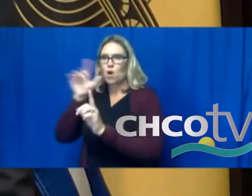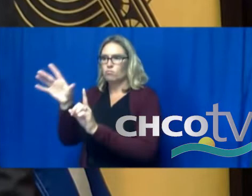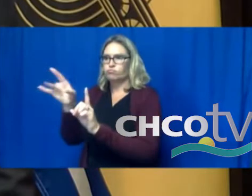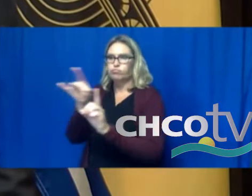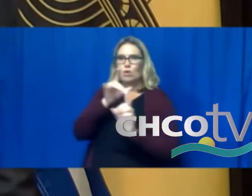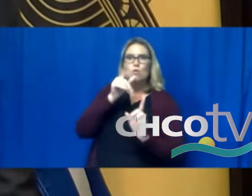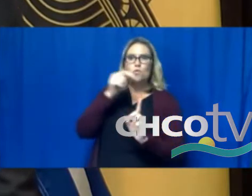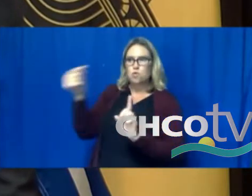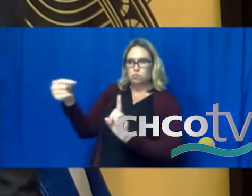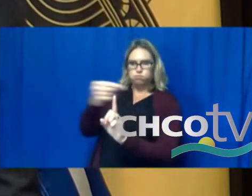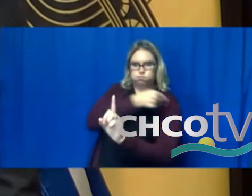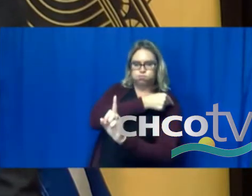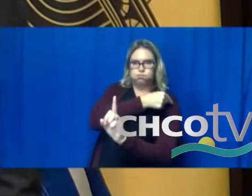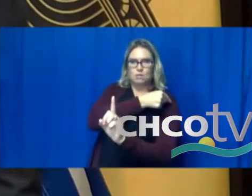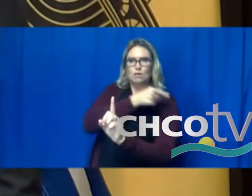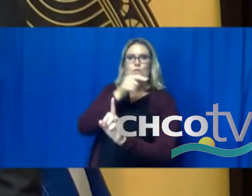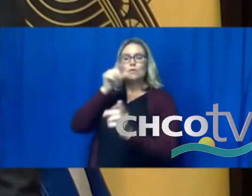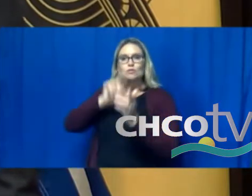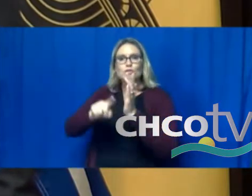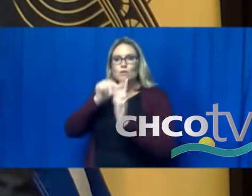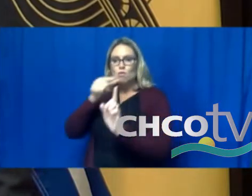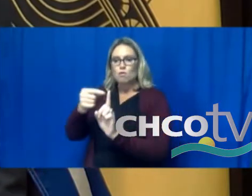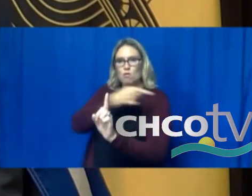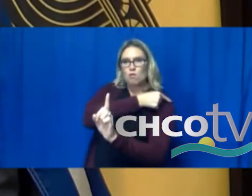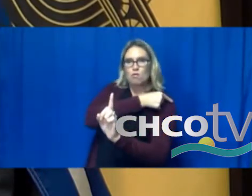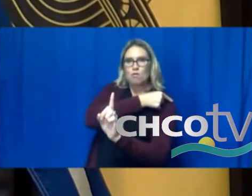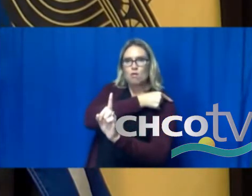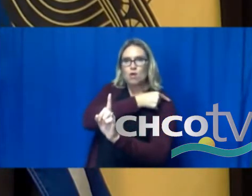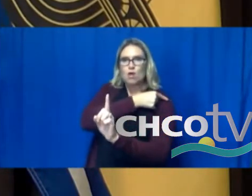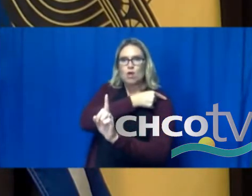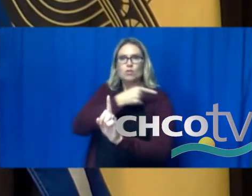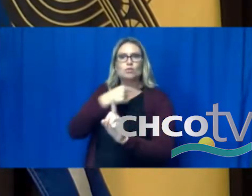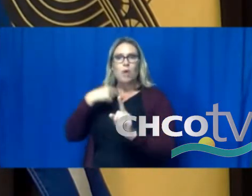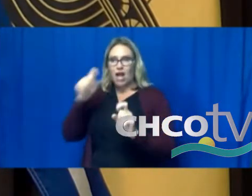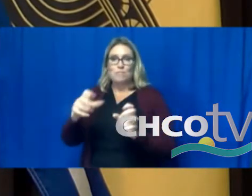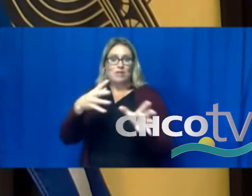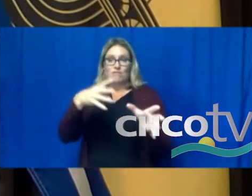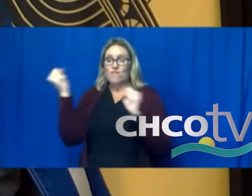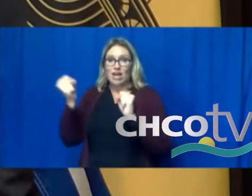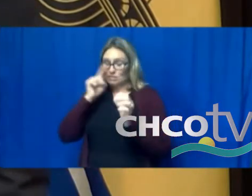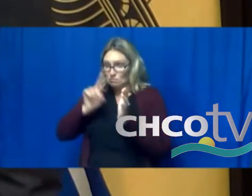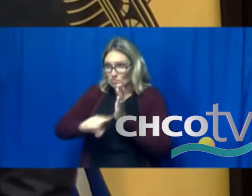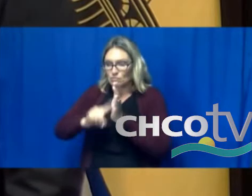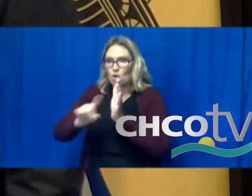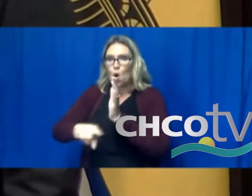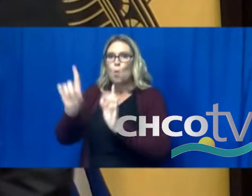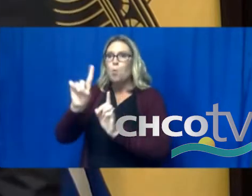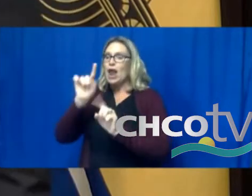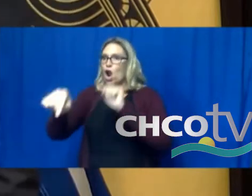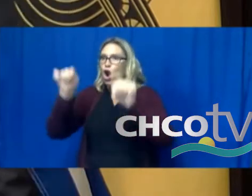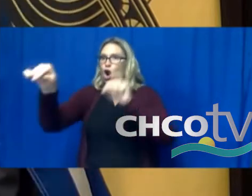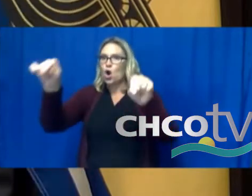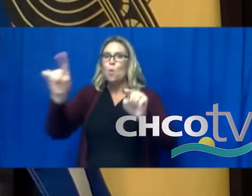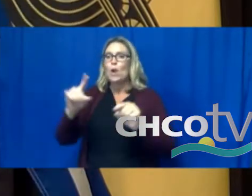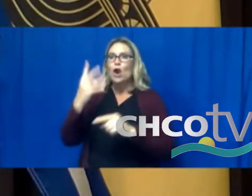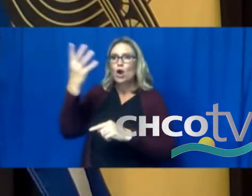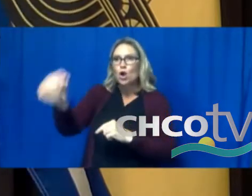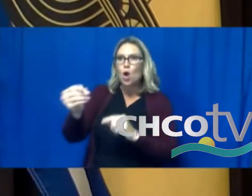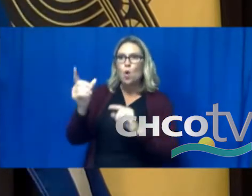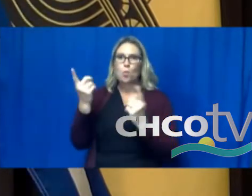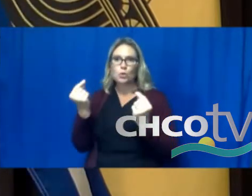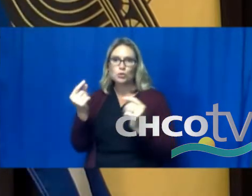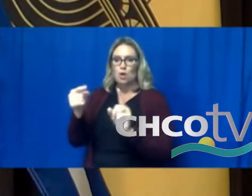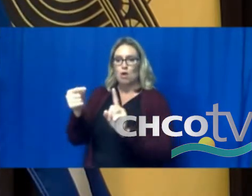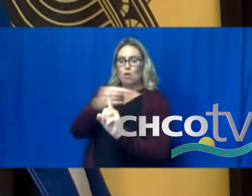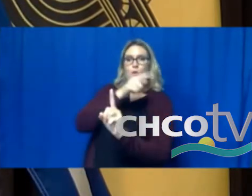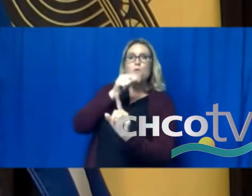have come into contact with the virus. The third piece of bad news is one dose of vaccine is not effective for this virus.